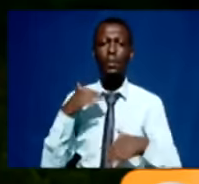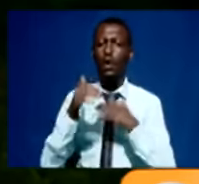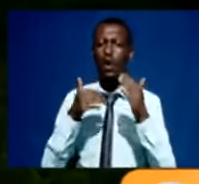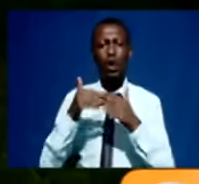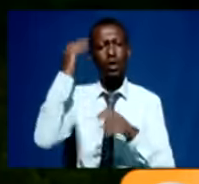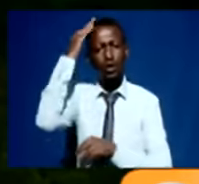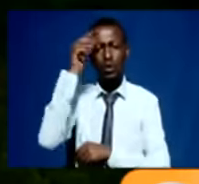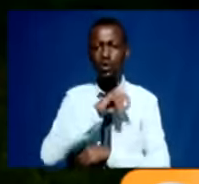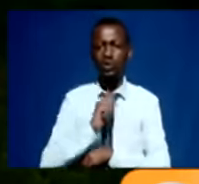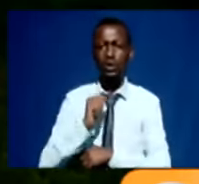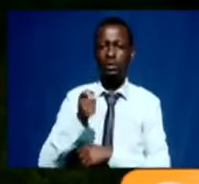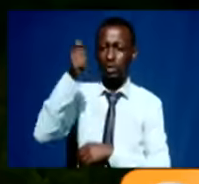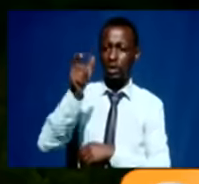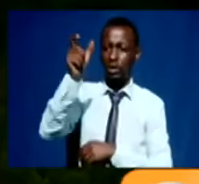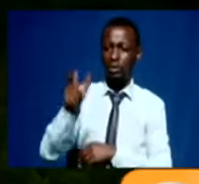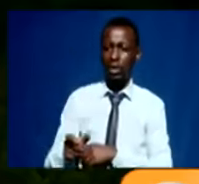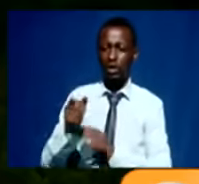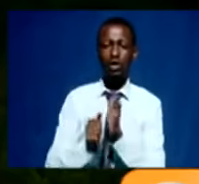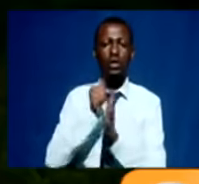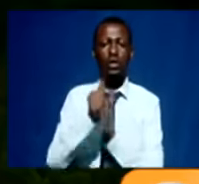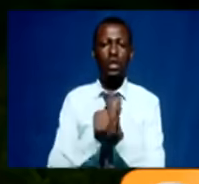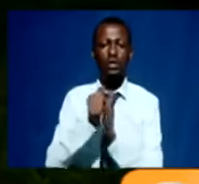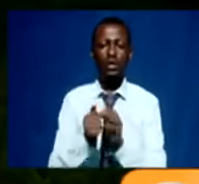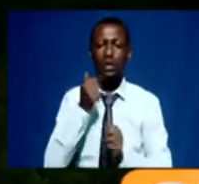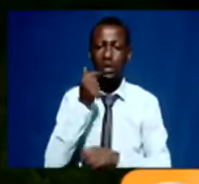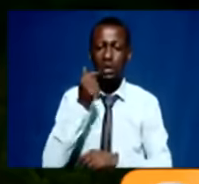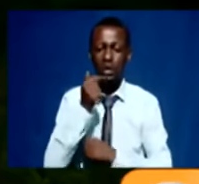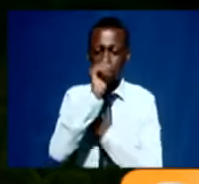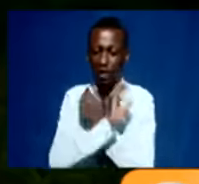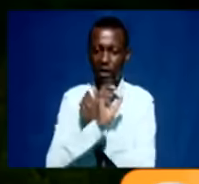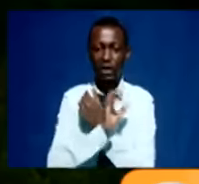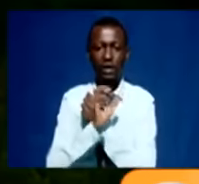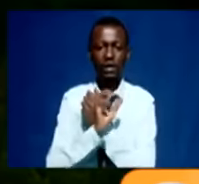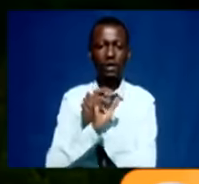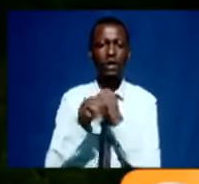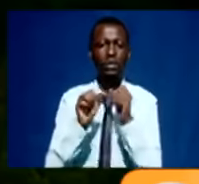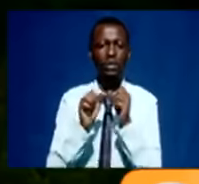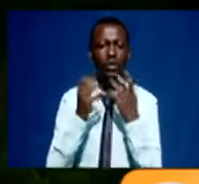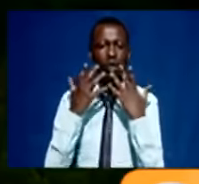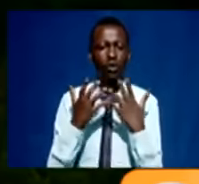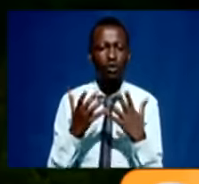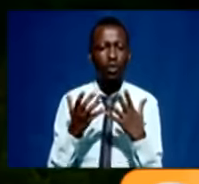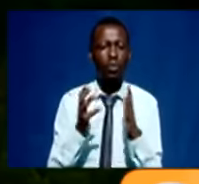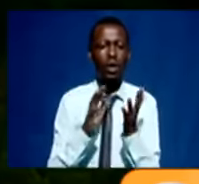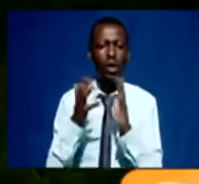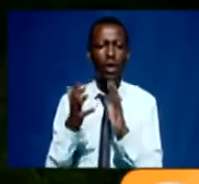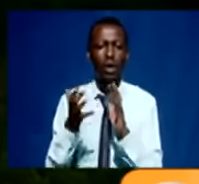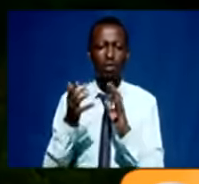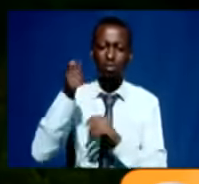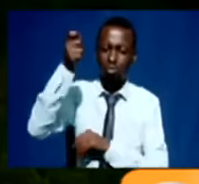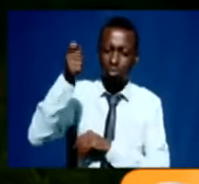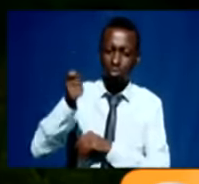limelight. The presiding judge in Naivasha captivated the country with the ease and masterful delivery of the